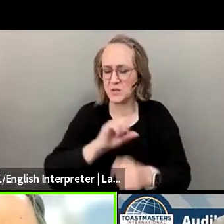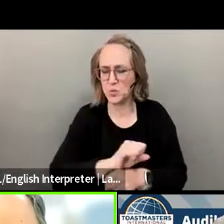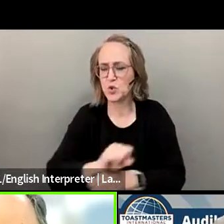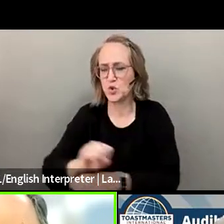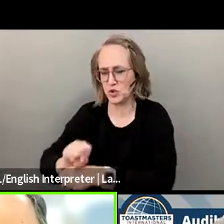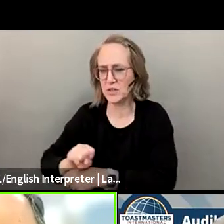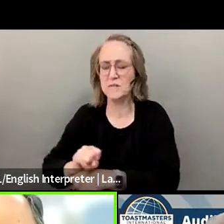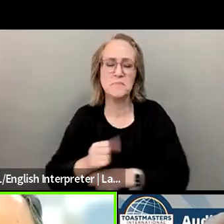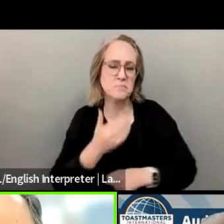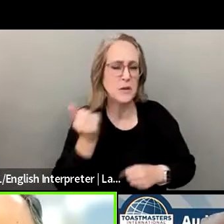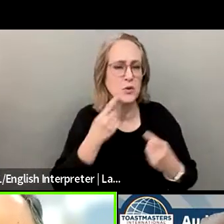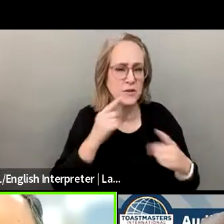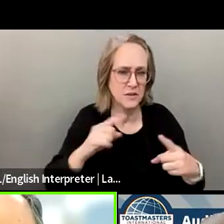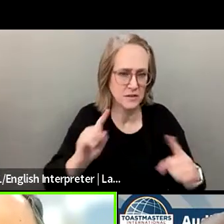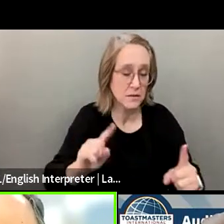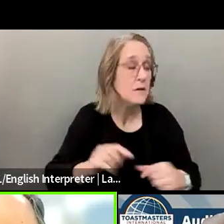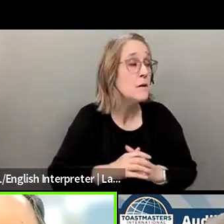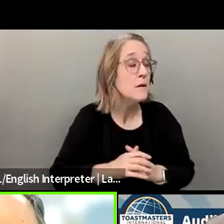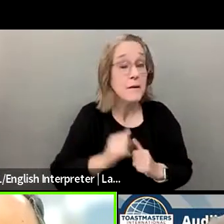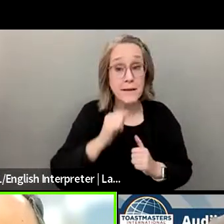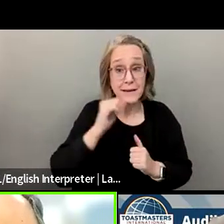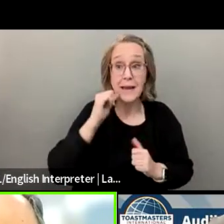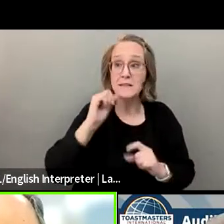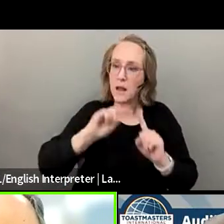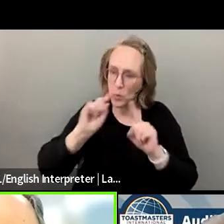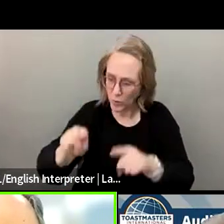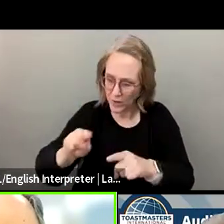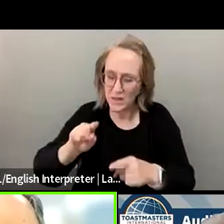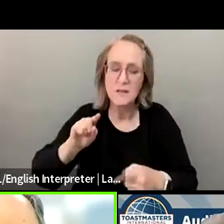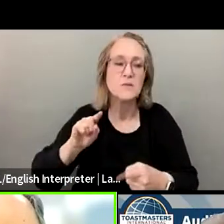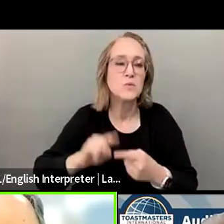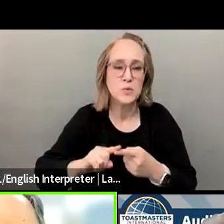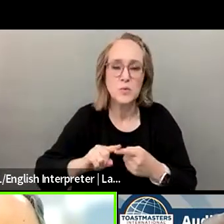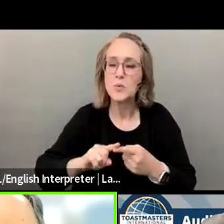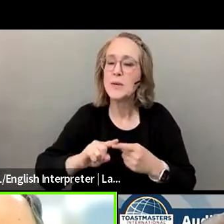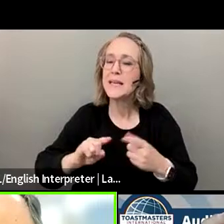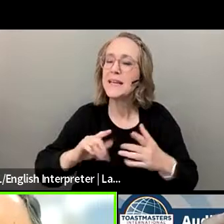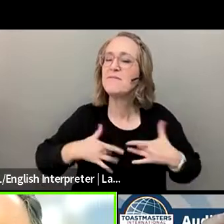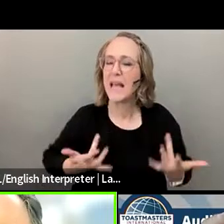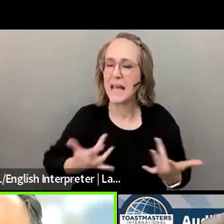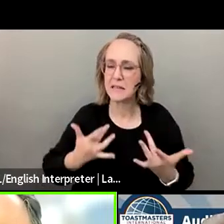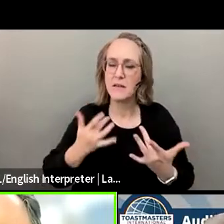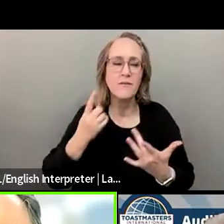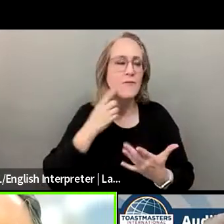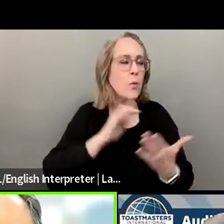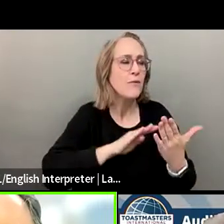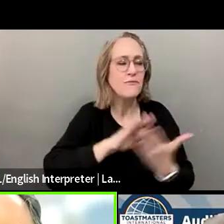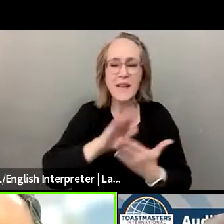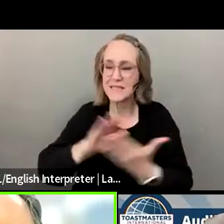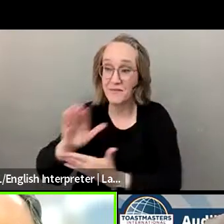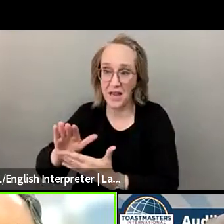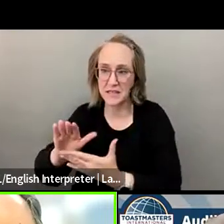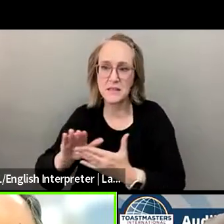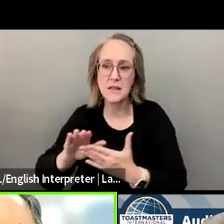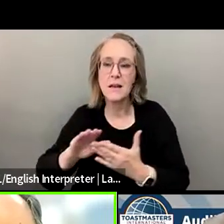went yesterday to a face-to-face networking event, and it was wonderful